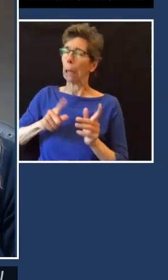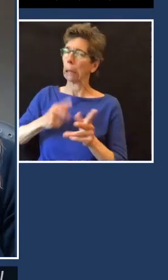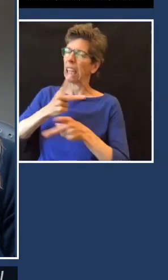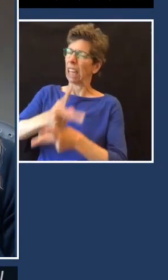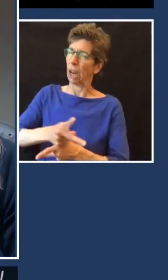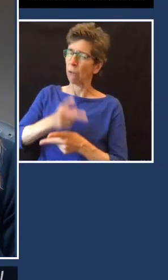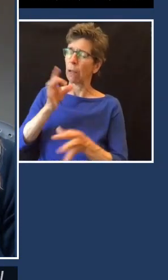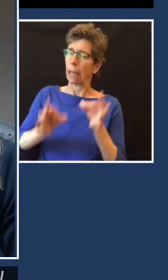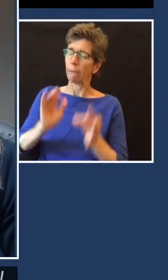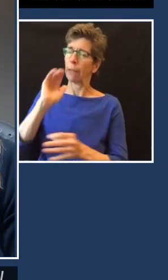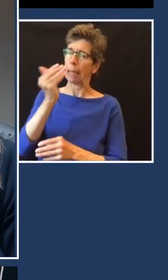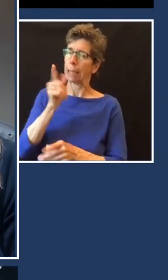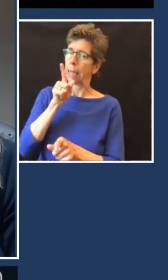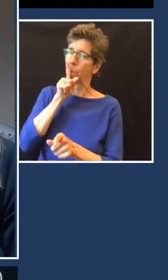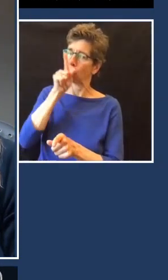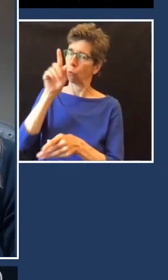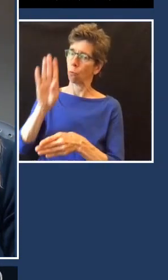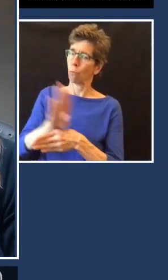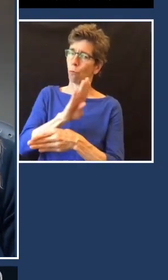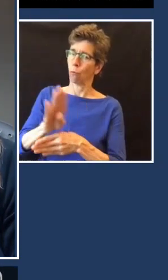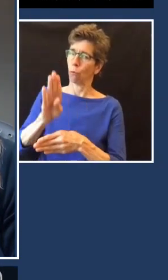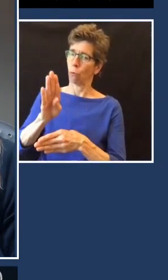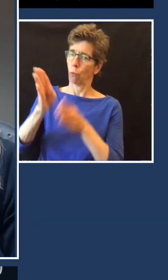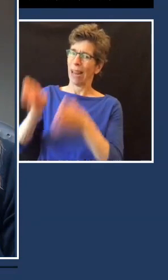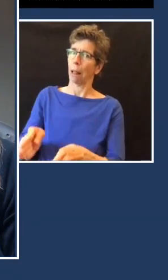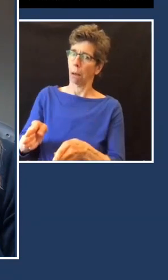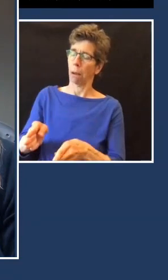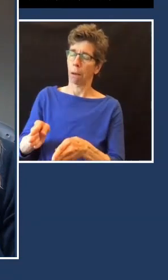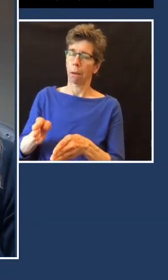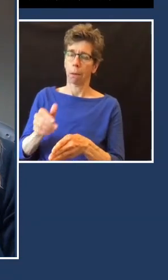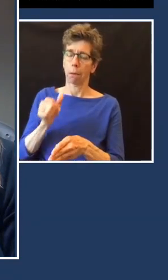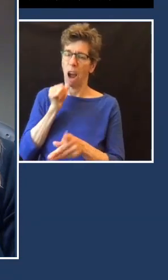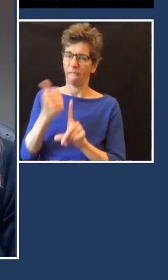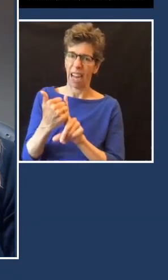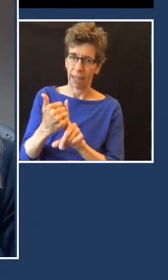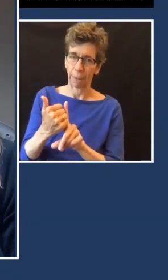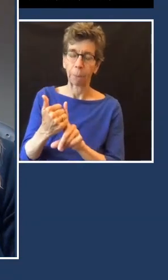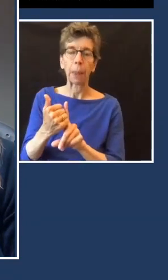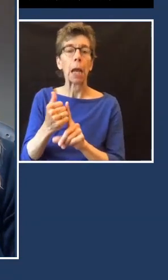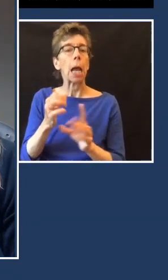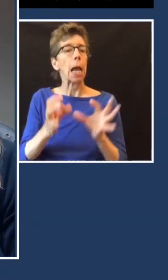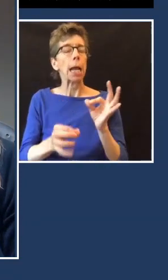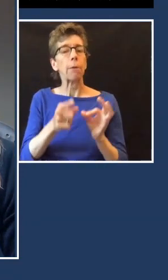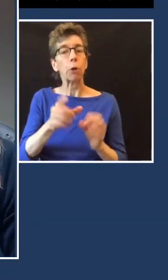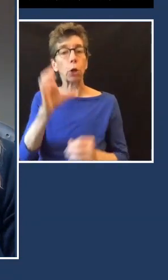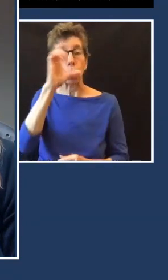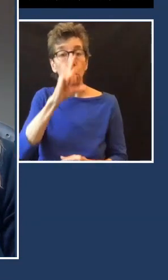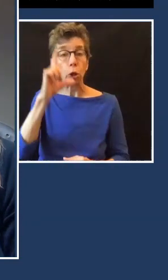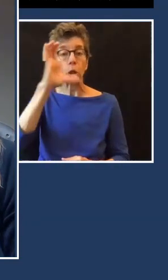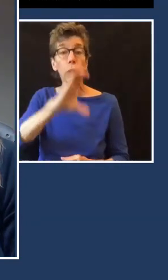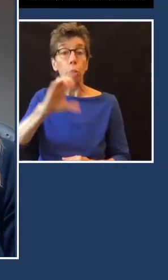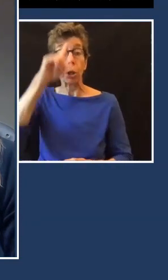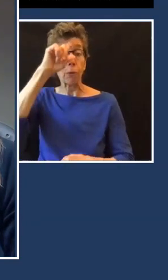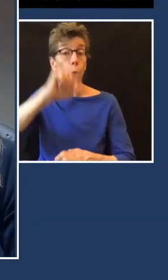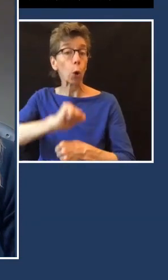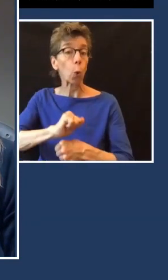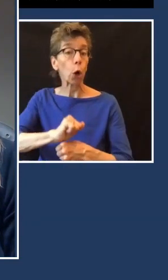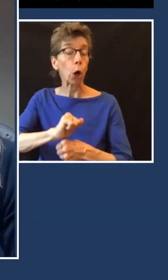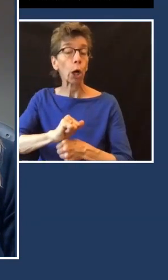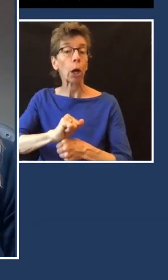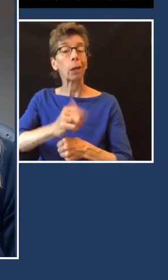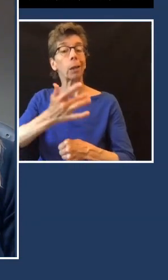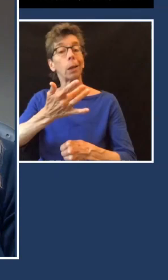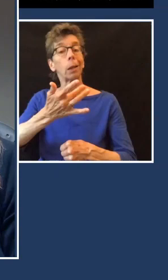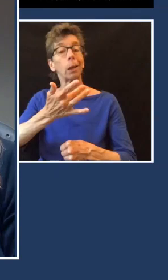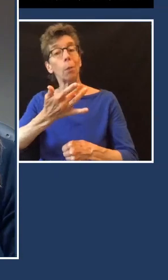On the other hand, if you are strictly using LinkedIn for your job search and would like to keep your profile and personal information as private